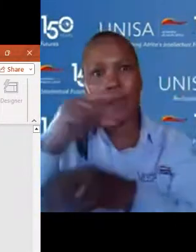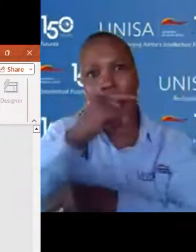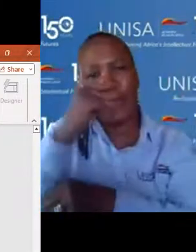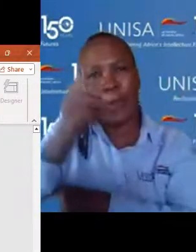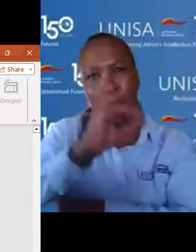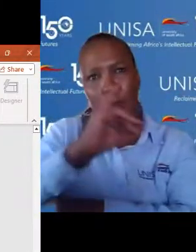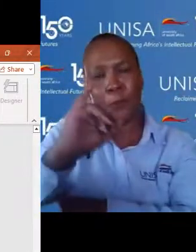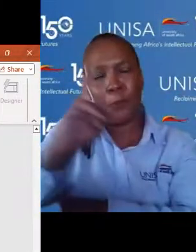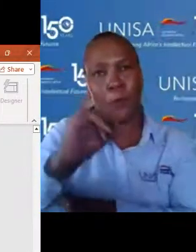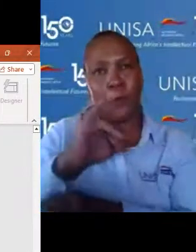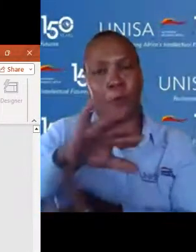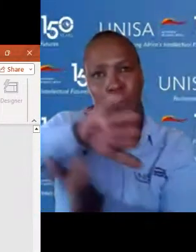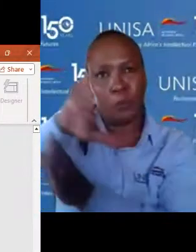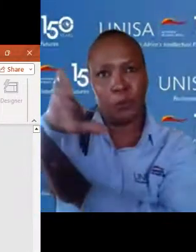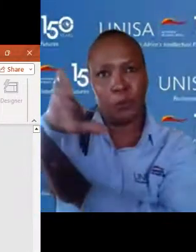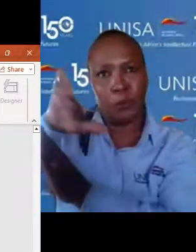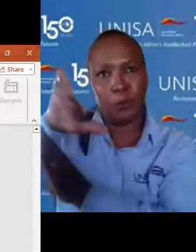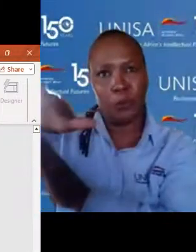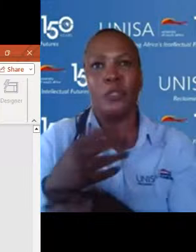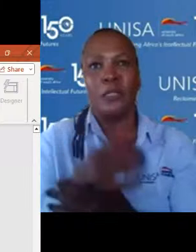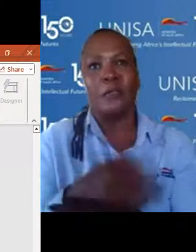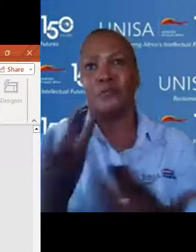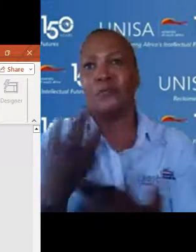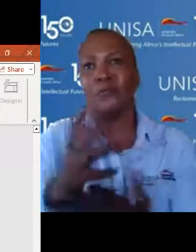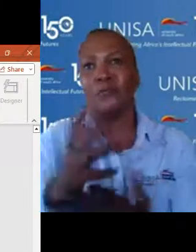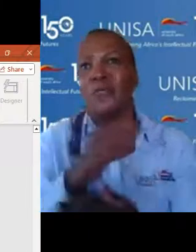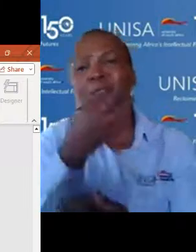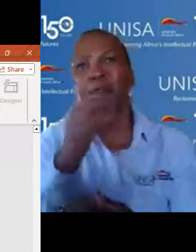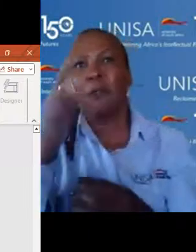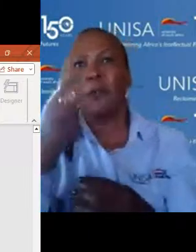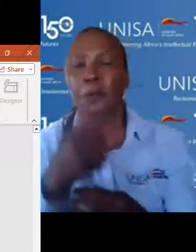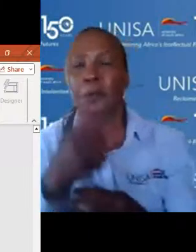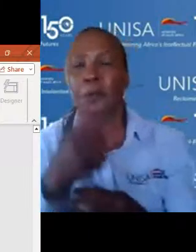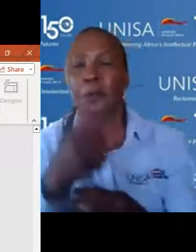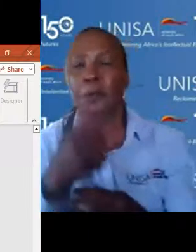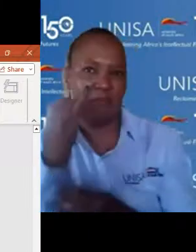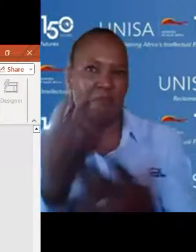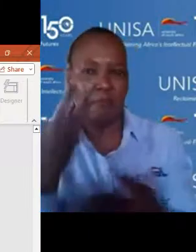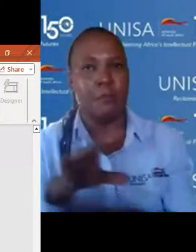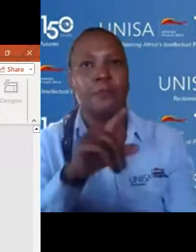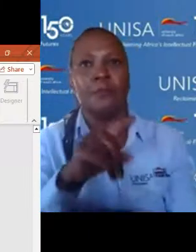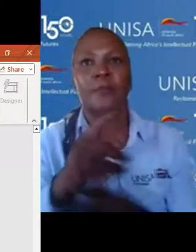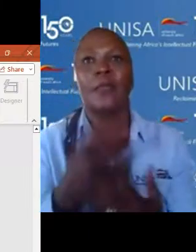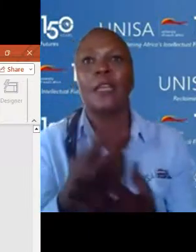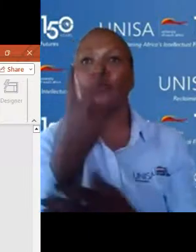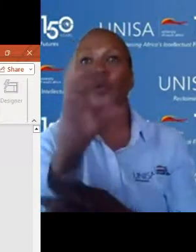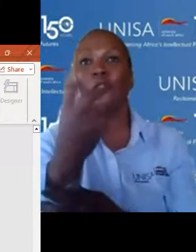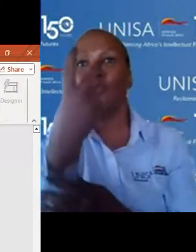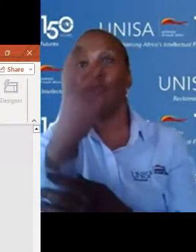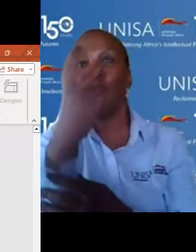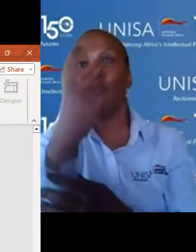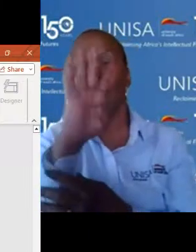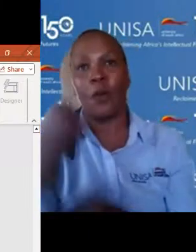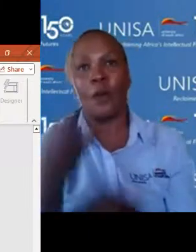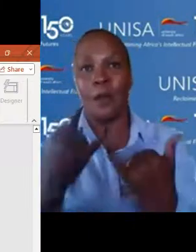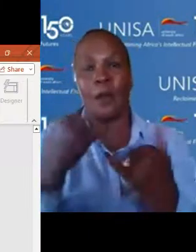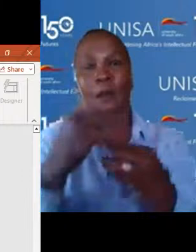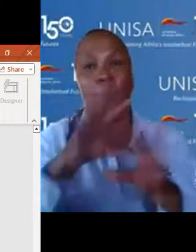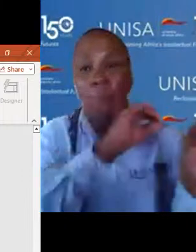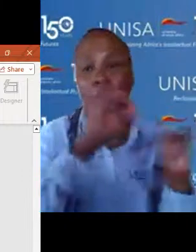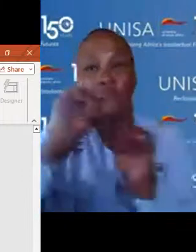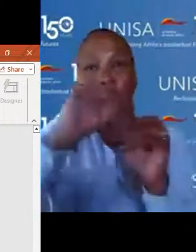no shame in having a disability nowadays. It's 2024. We've moved away from